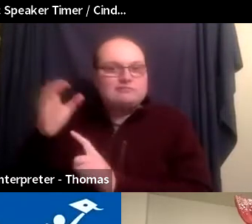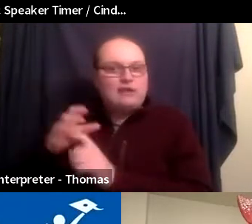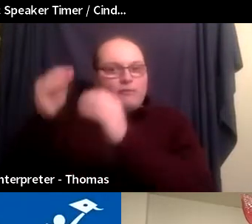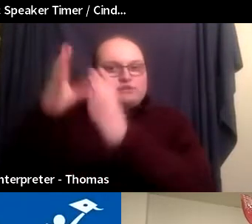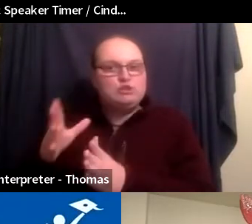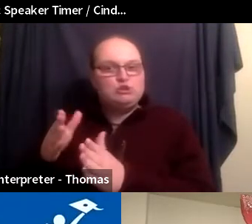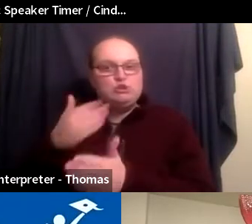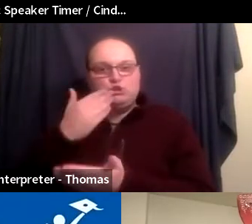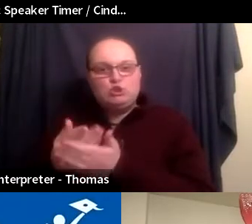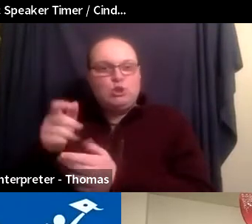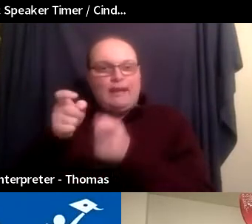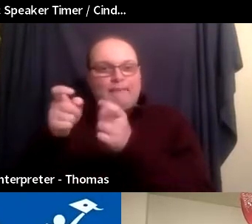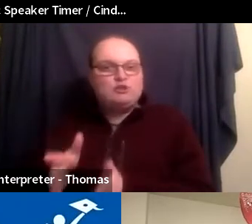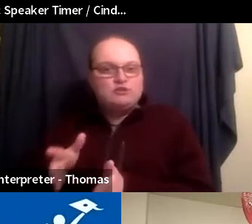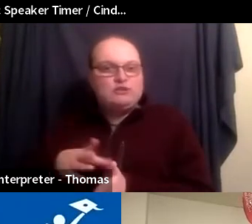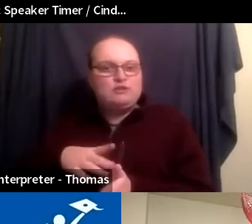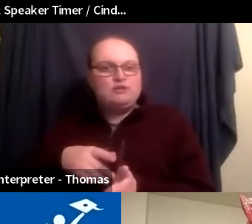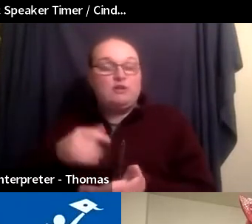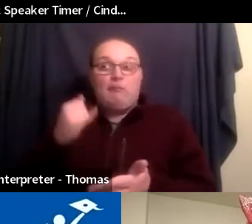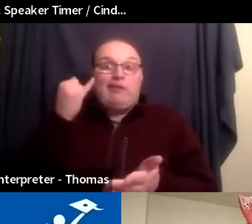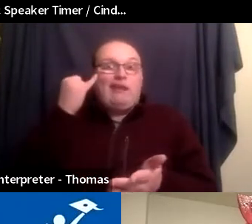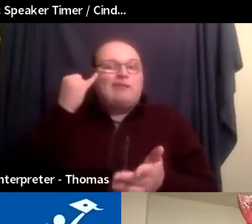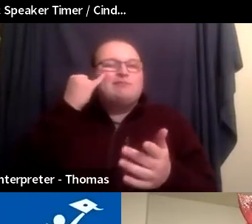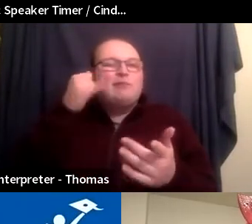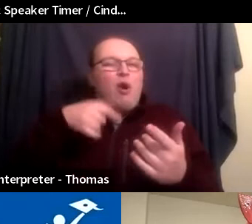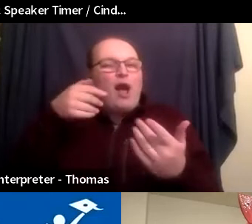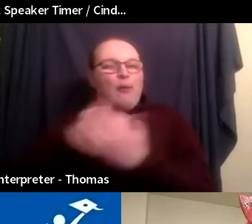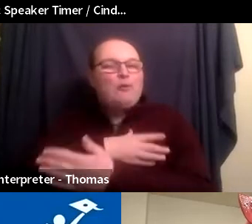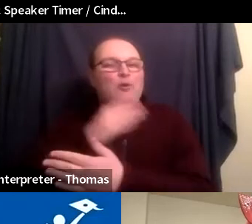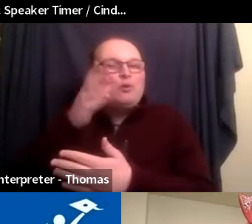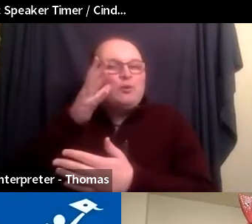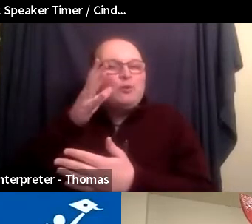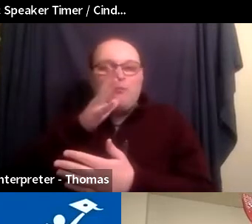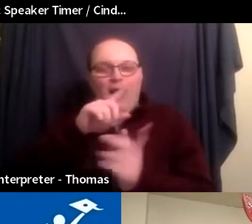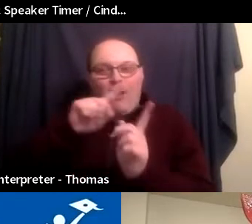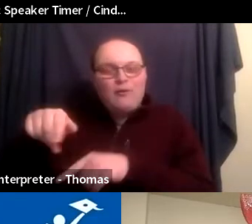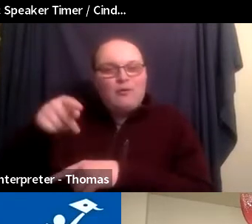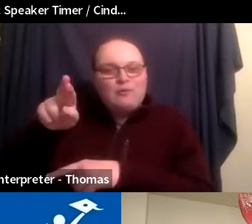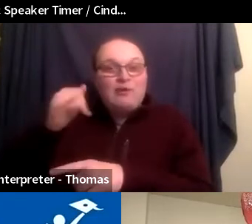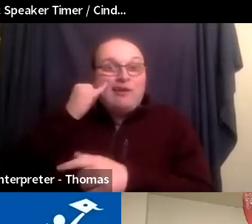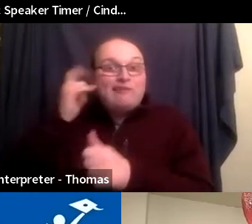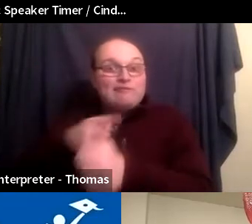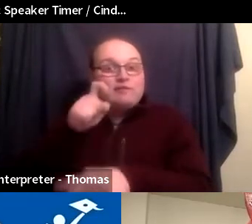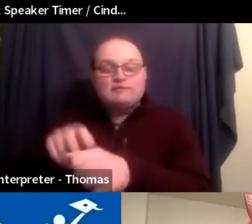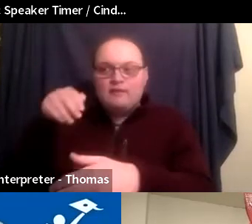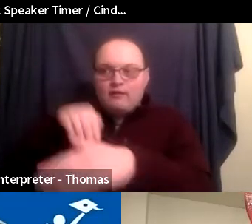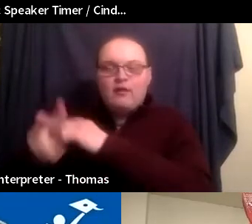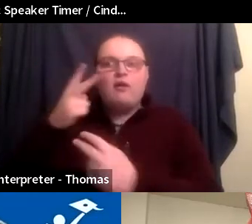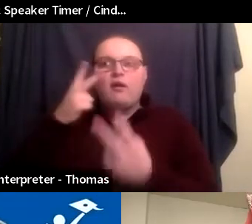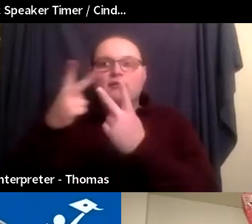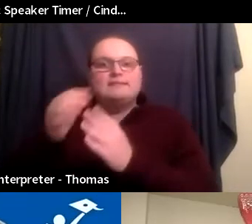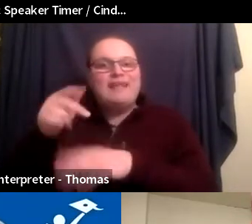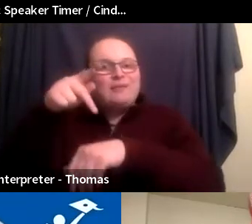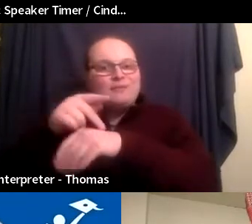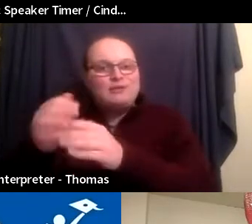Imagine I'm a new parent at Pointer Ridge. When I went to the school the first time, seeing the leadership, seeing the principal,